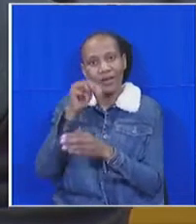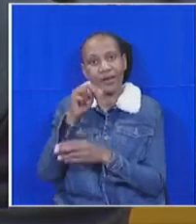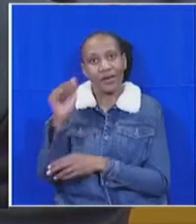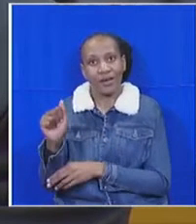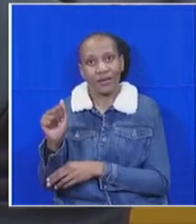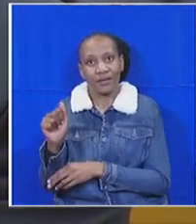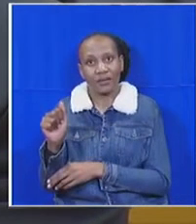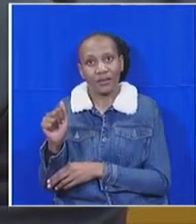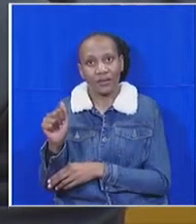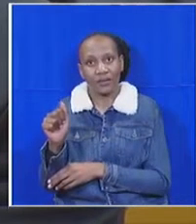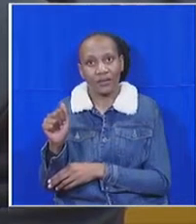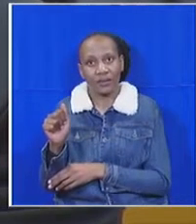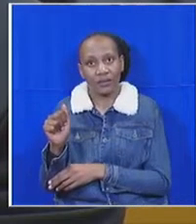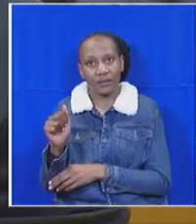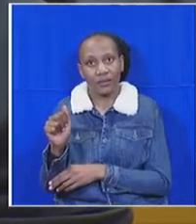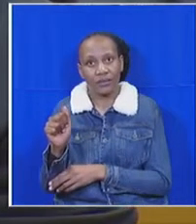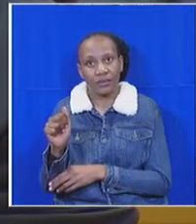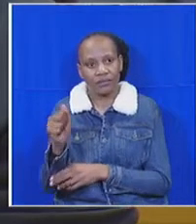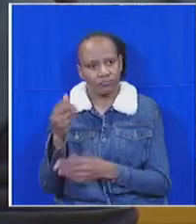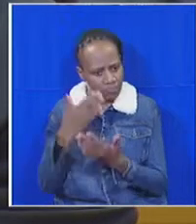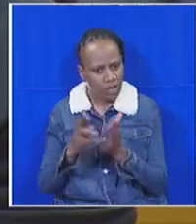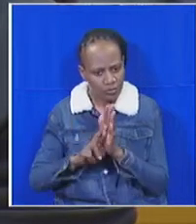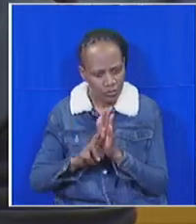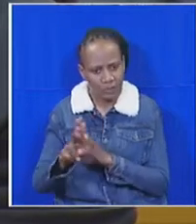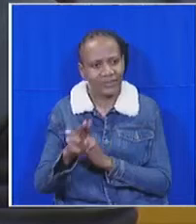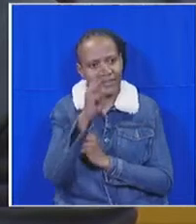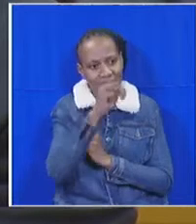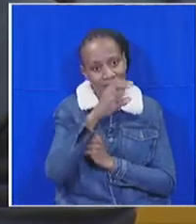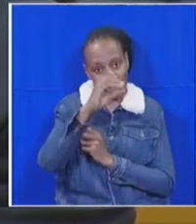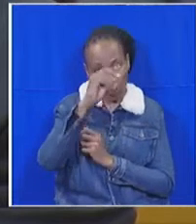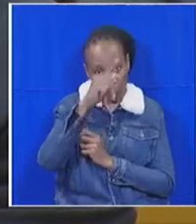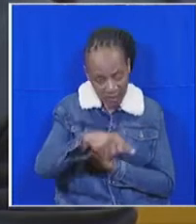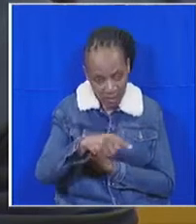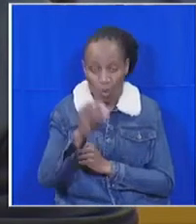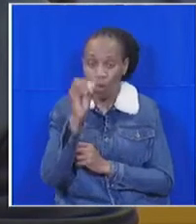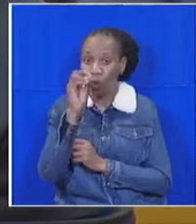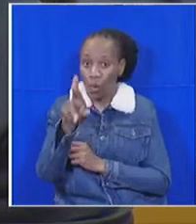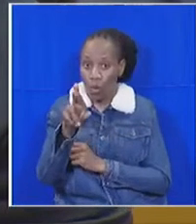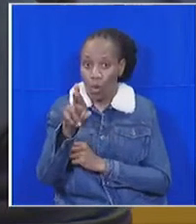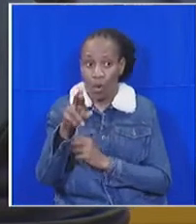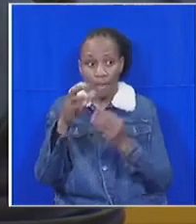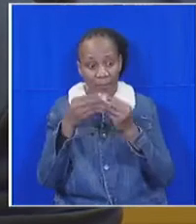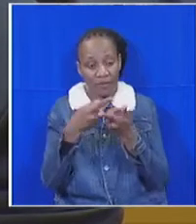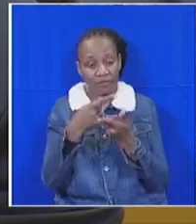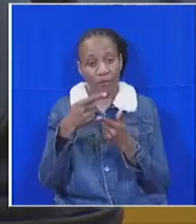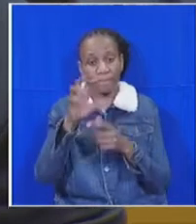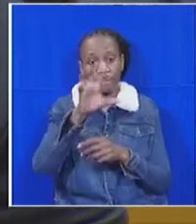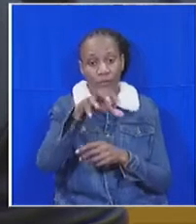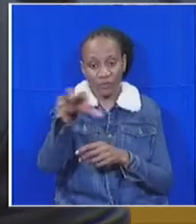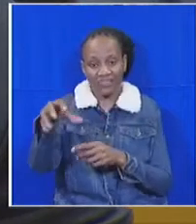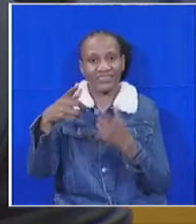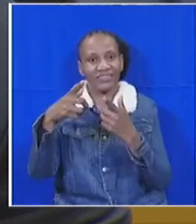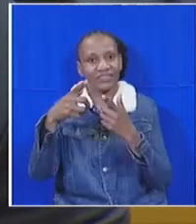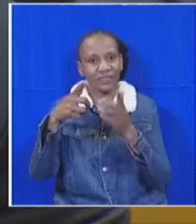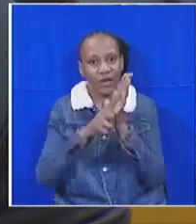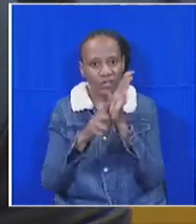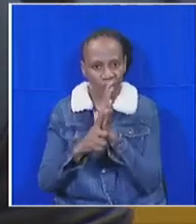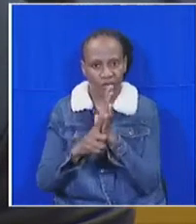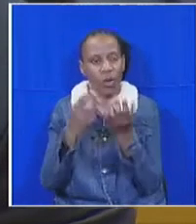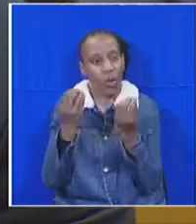jump now to B, permanent delegates to the National Council of Provinces, or members of a provincial legislature, or a municipal